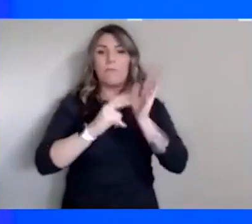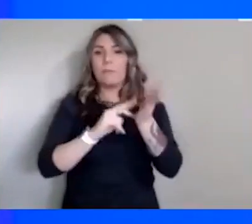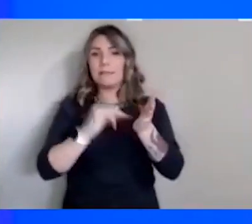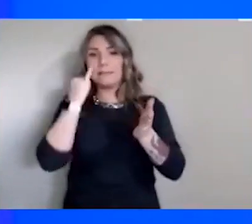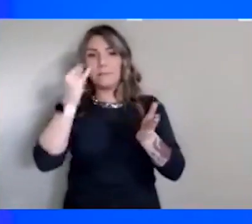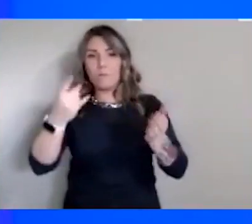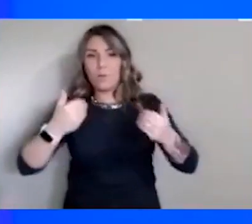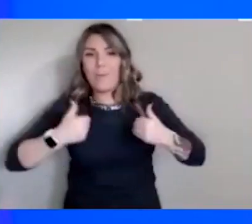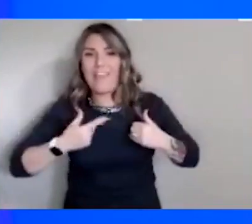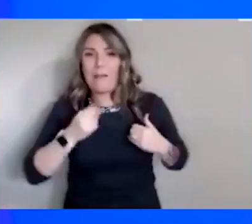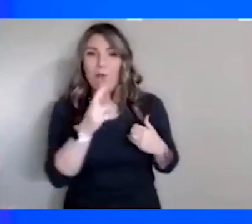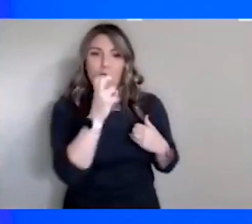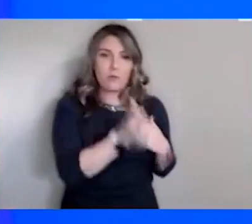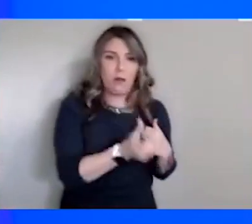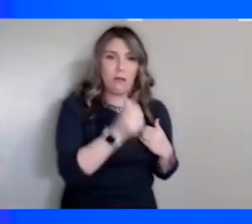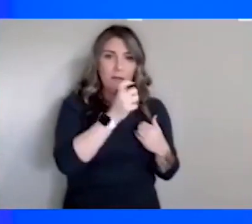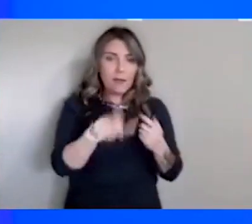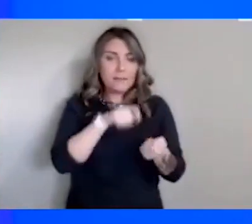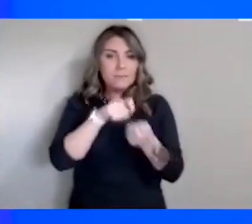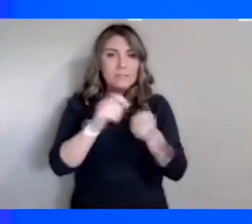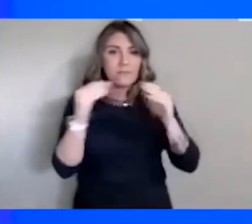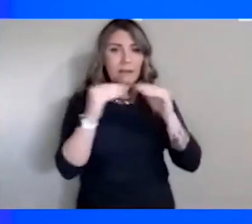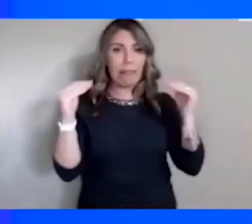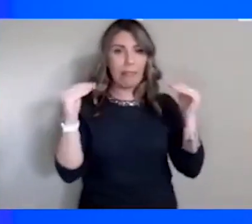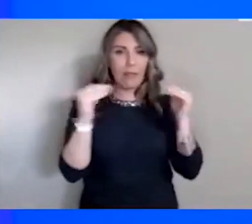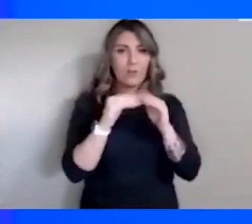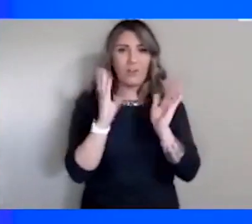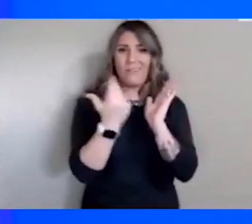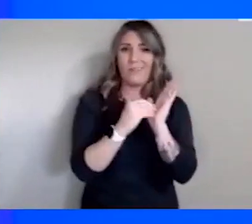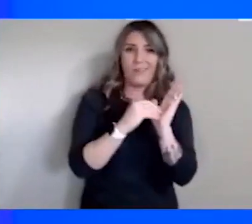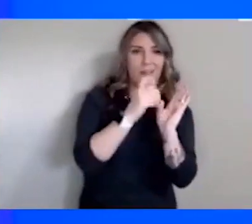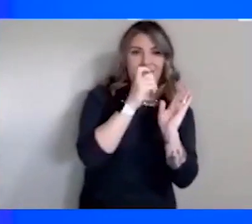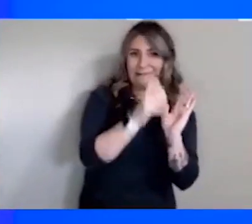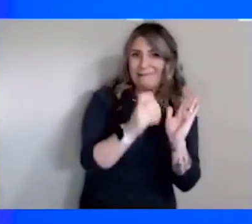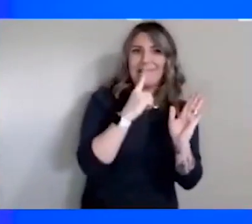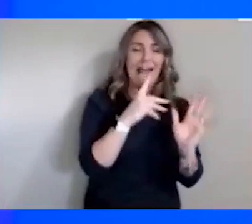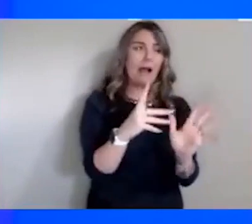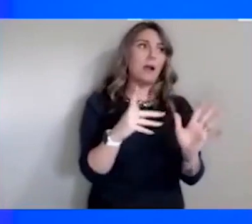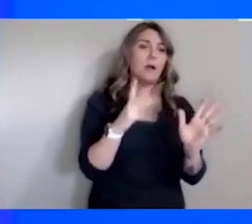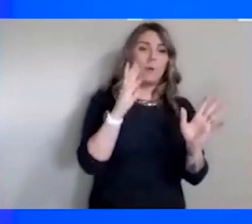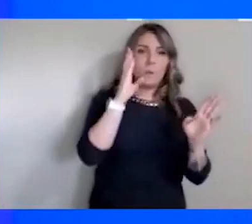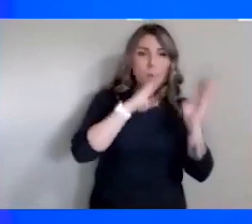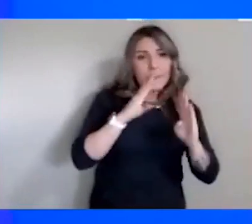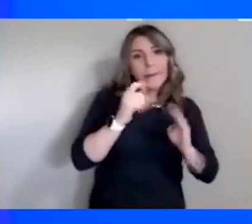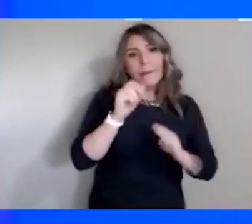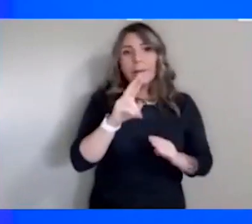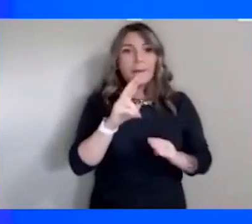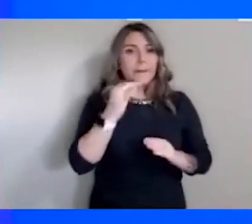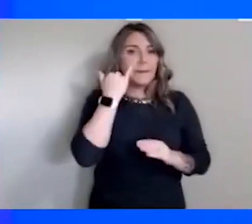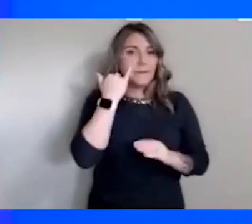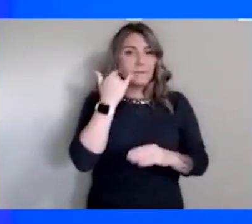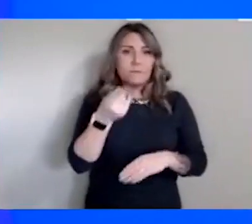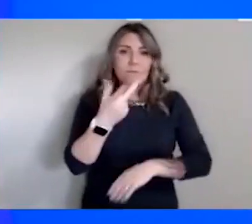give you a specific level. Again, I wouldn't take too much from that, whether you've been vaccinated or whether you had